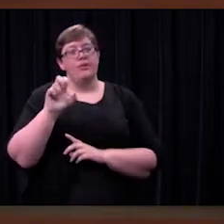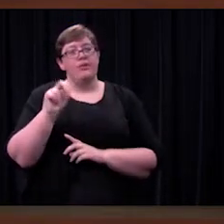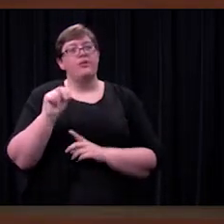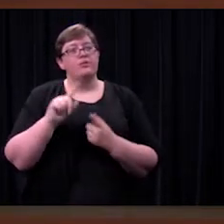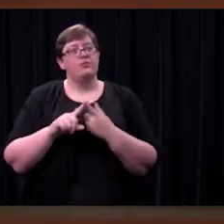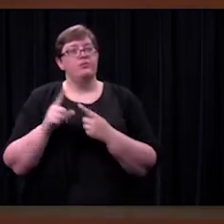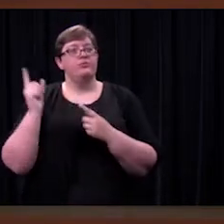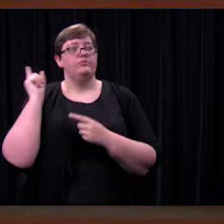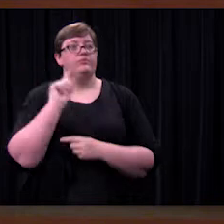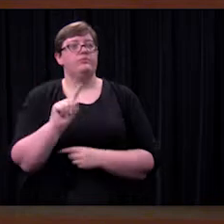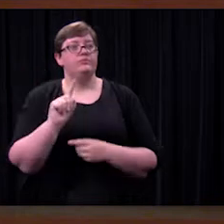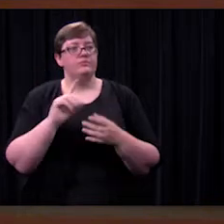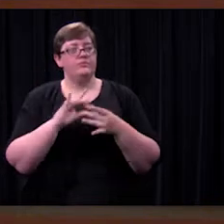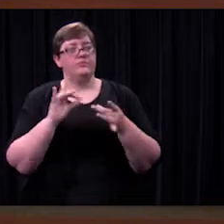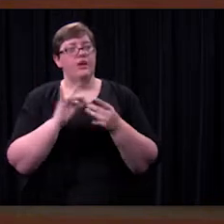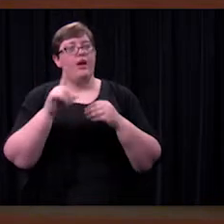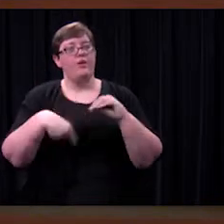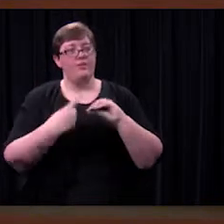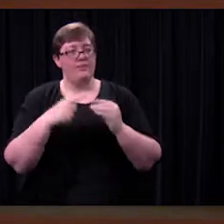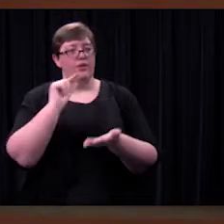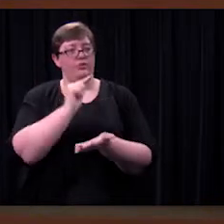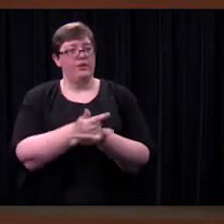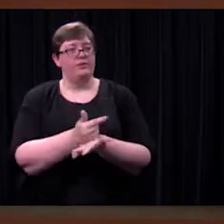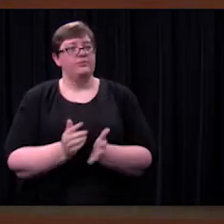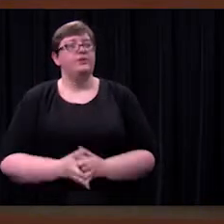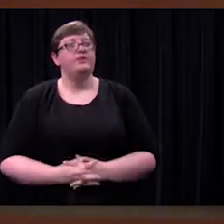about graduation.